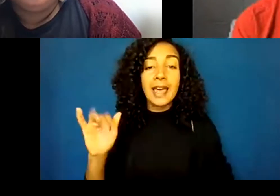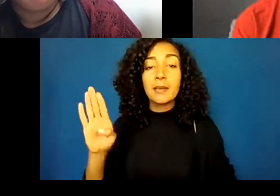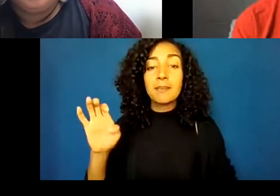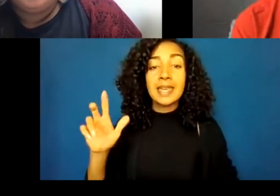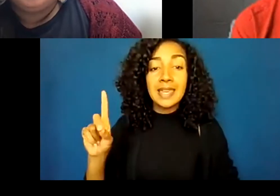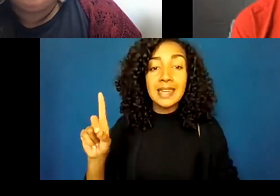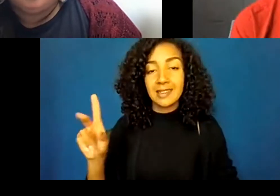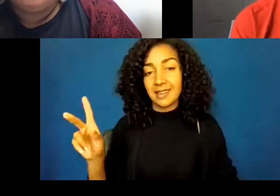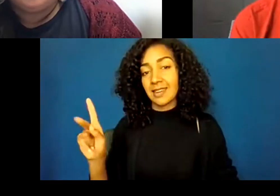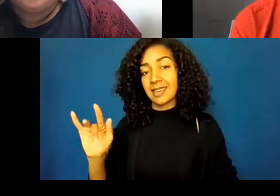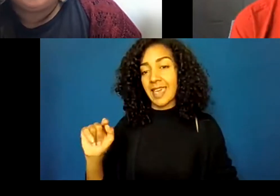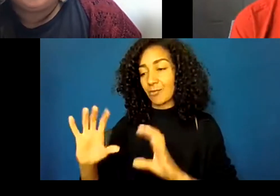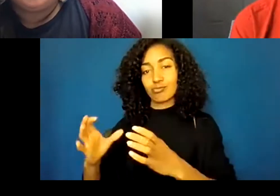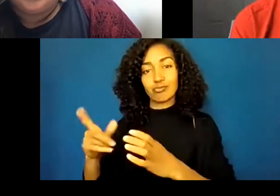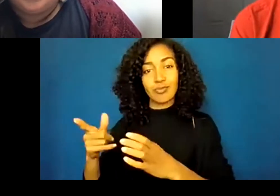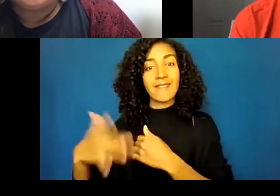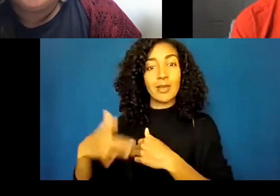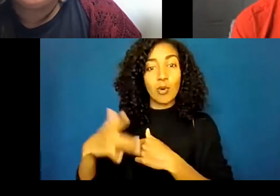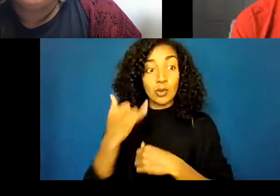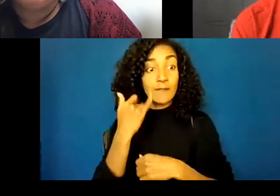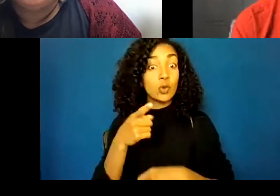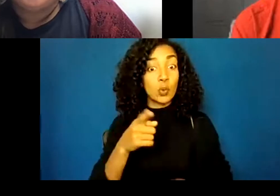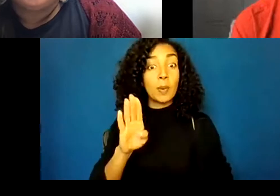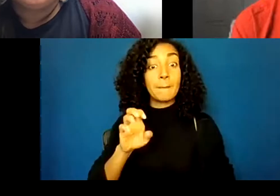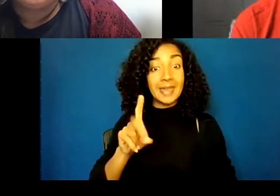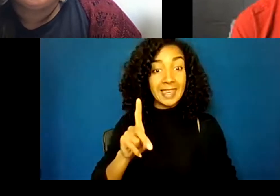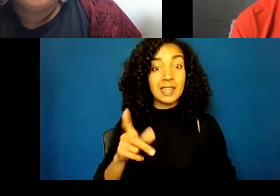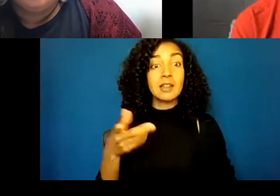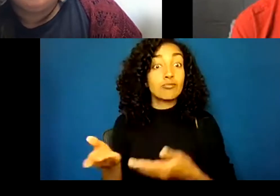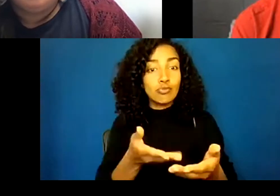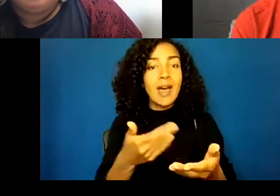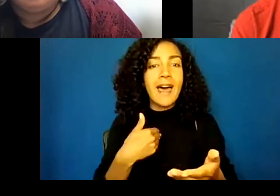you bead, you have a connection and access to beads.